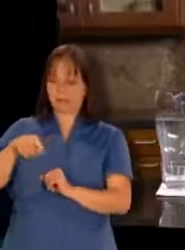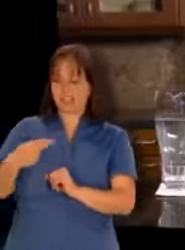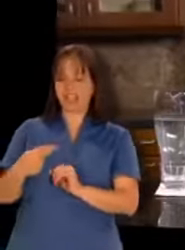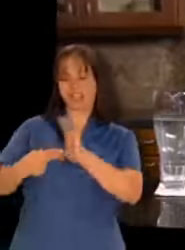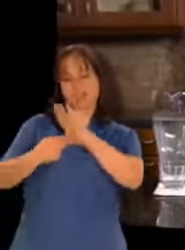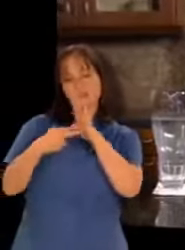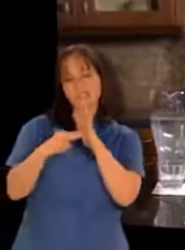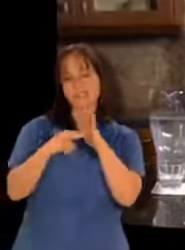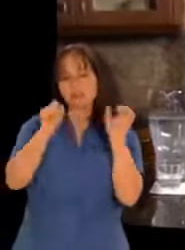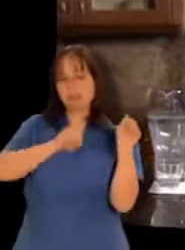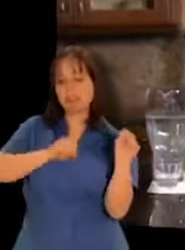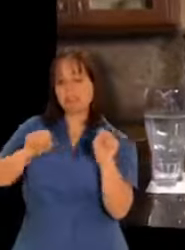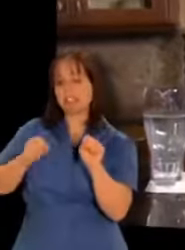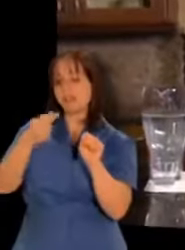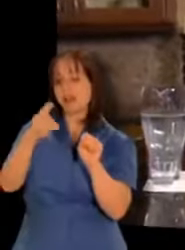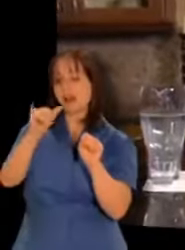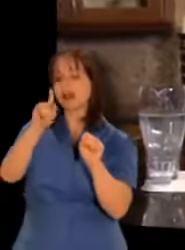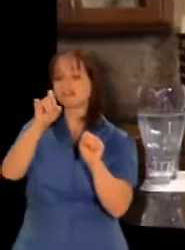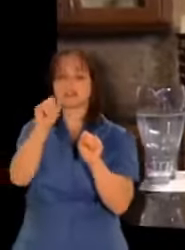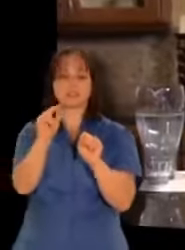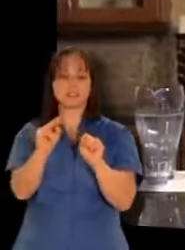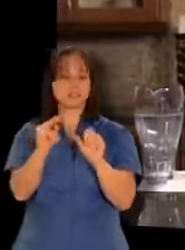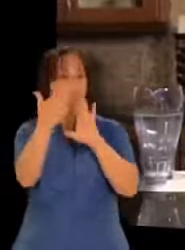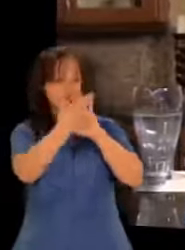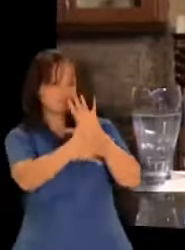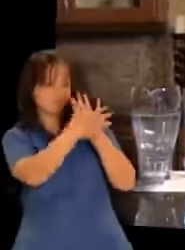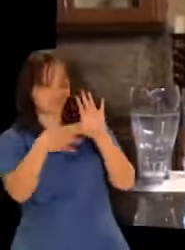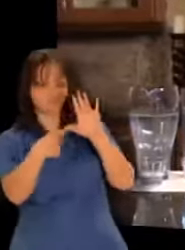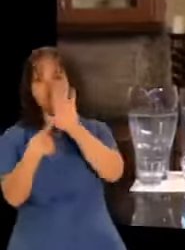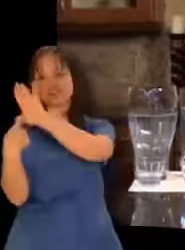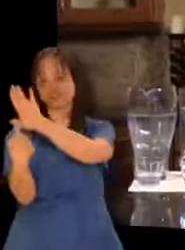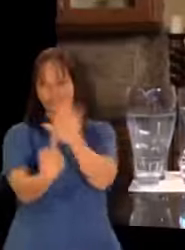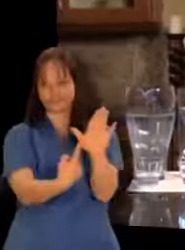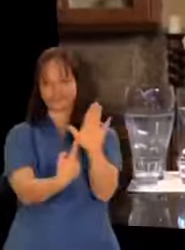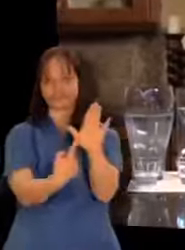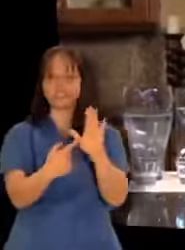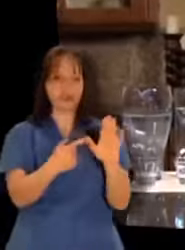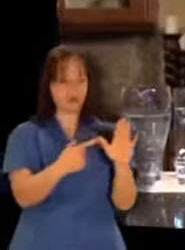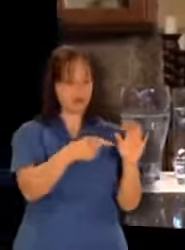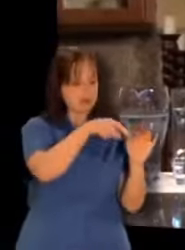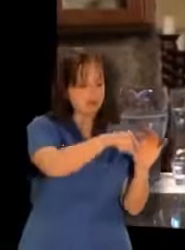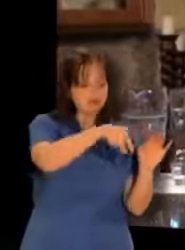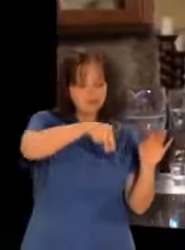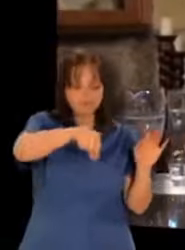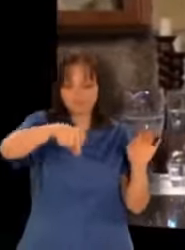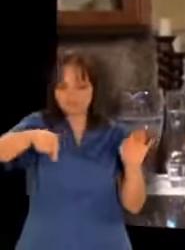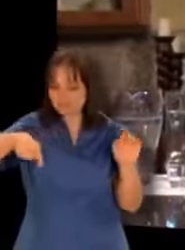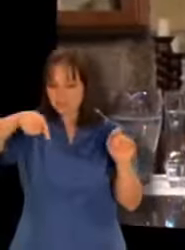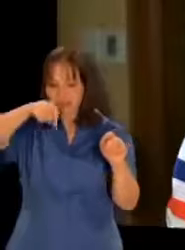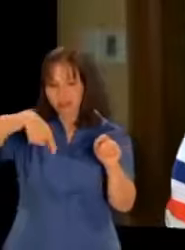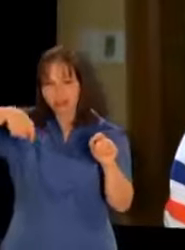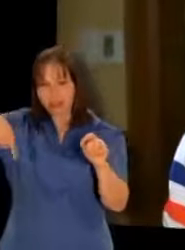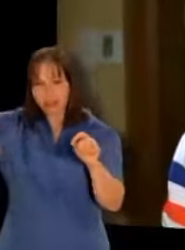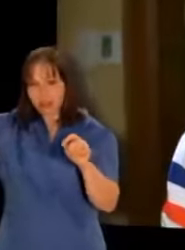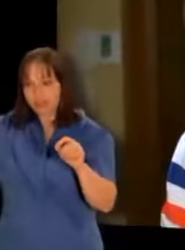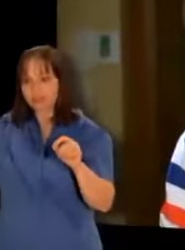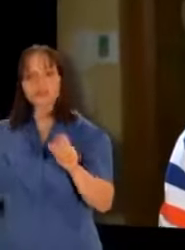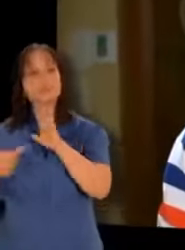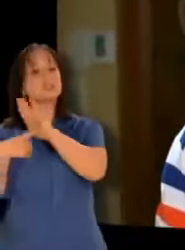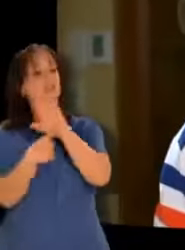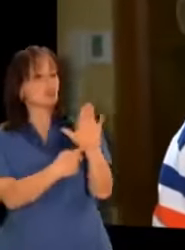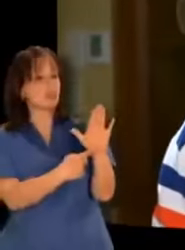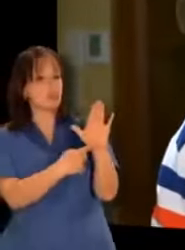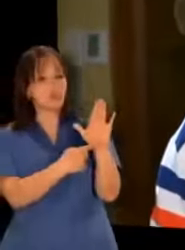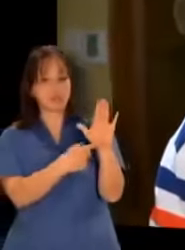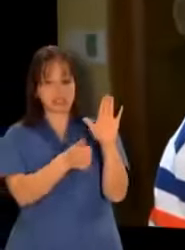stands for potential hydrogen. And we have a little chart here where I'm going to show you, and we're going to put a few drops in these waters. And we're going to show whether